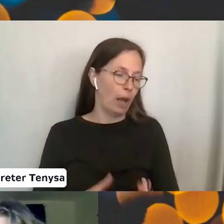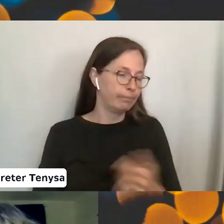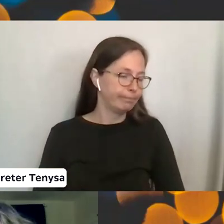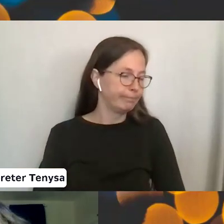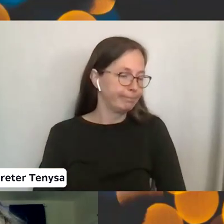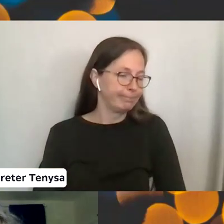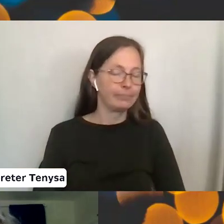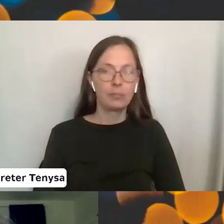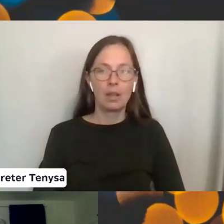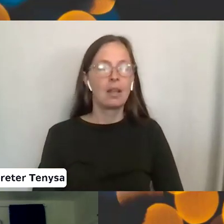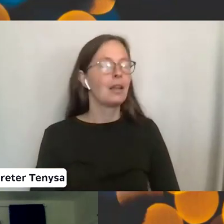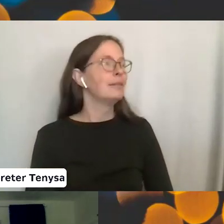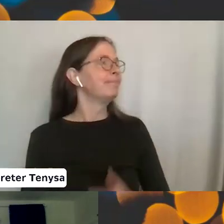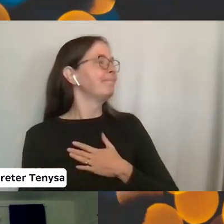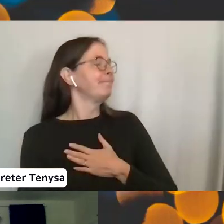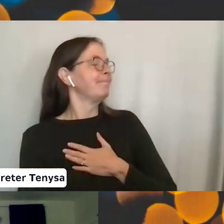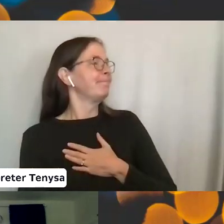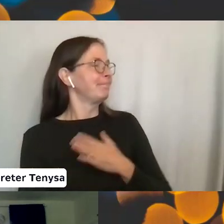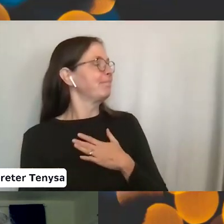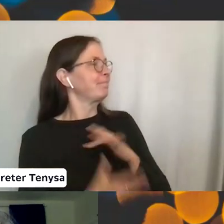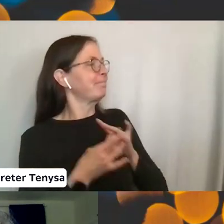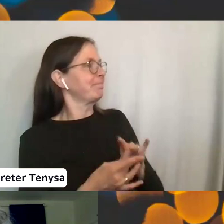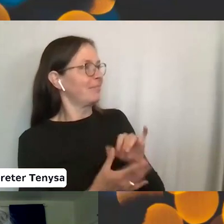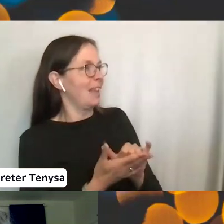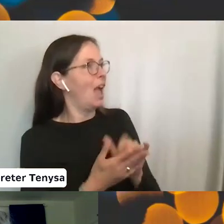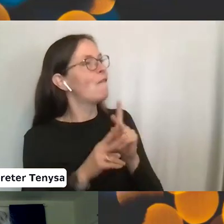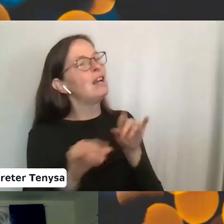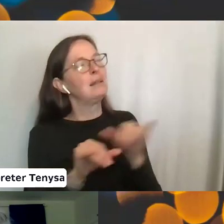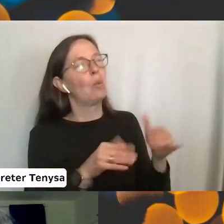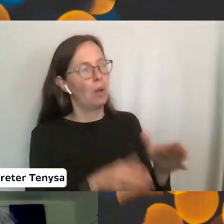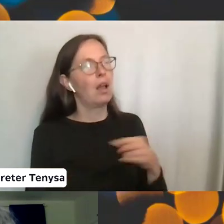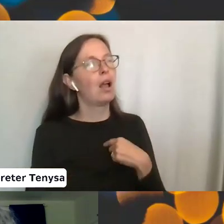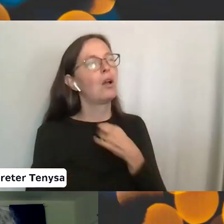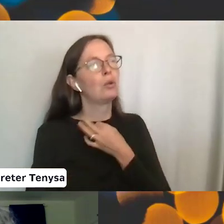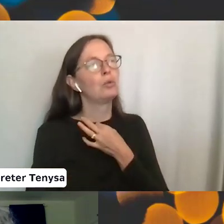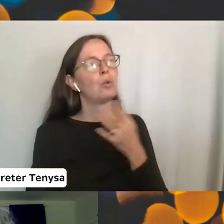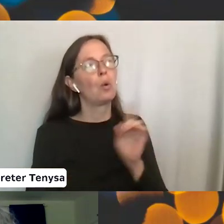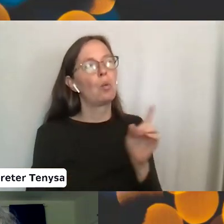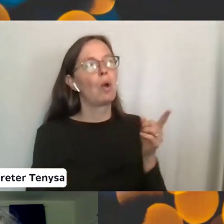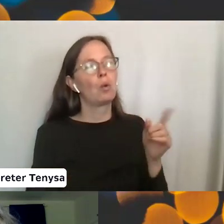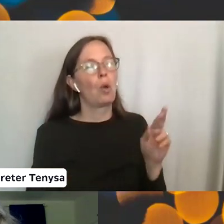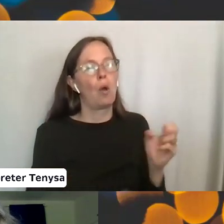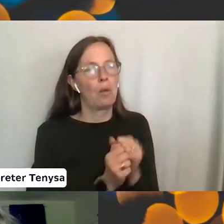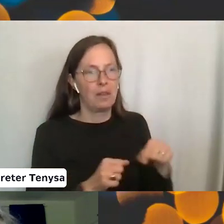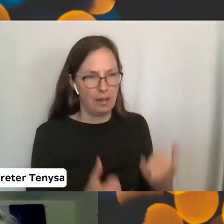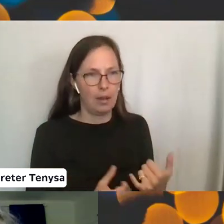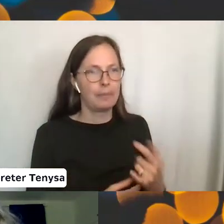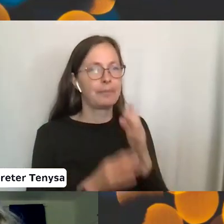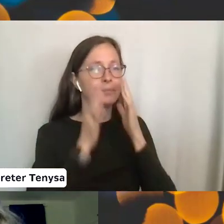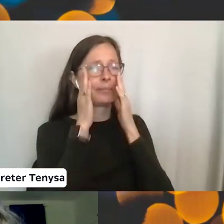So I relate to this in a very similar way, and I want to know where you land with this all now. But Okay.